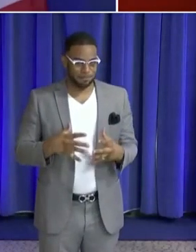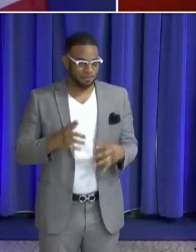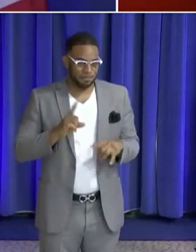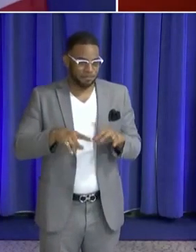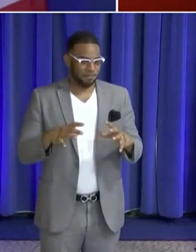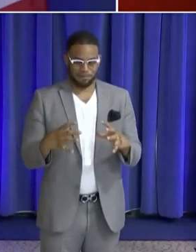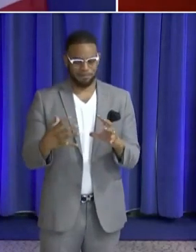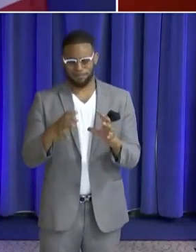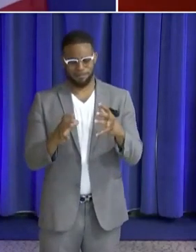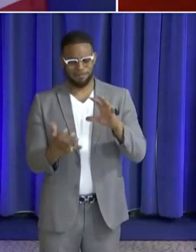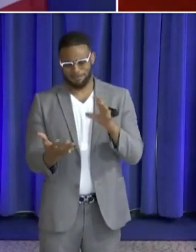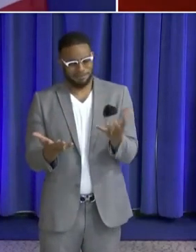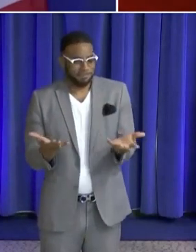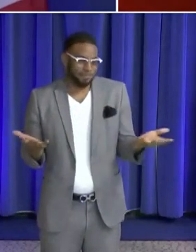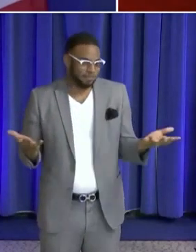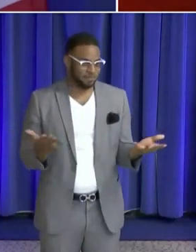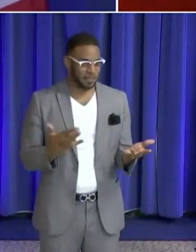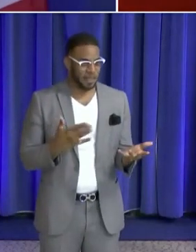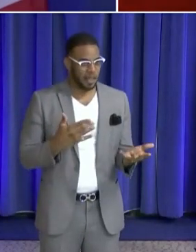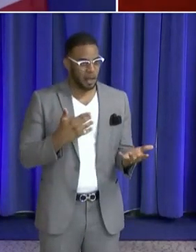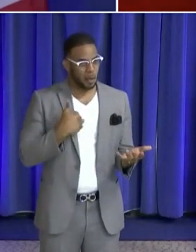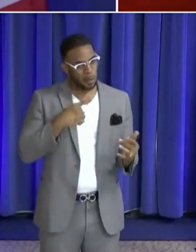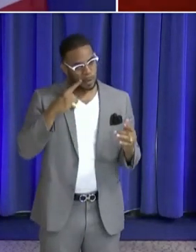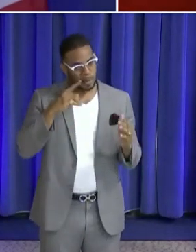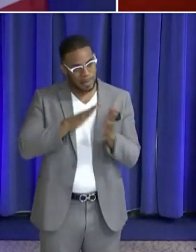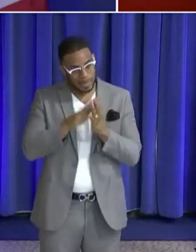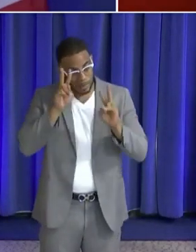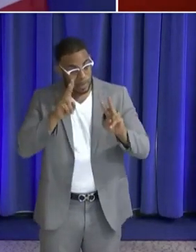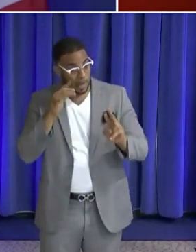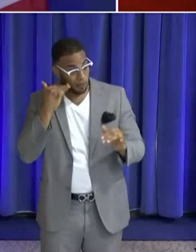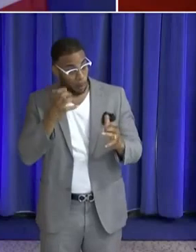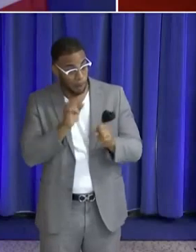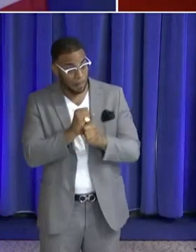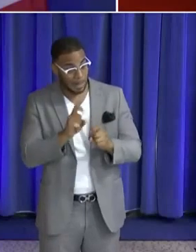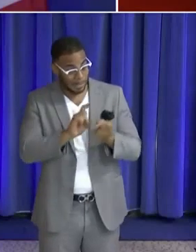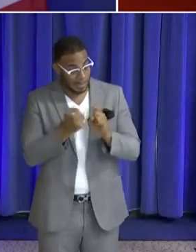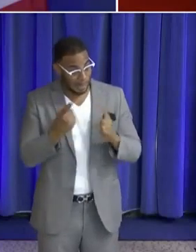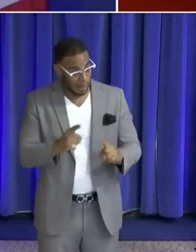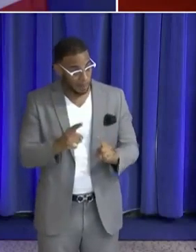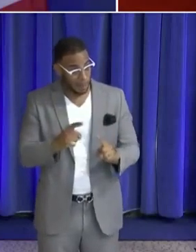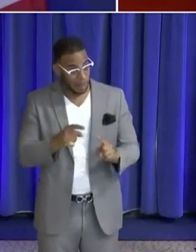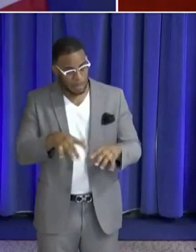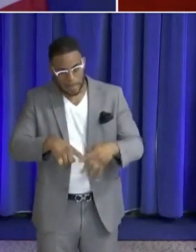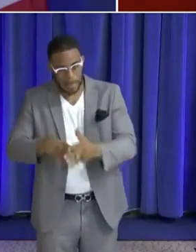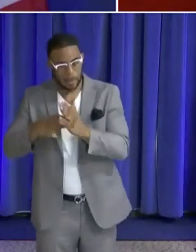peacefully. I think that's a better avenue if we want to make change to have that be accomplished.